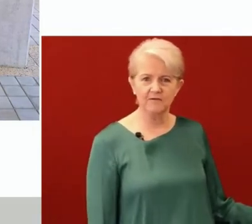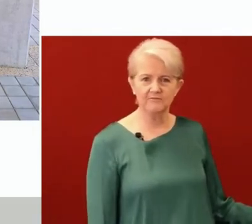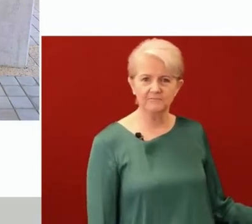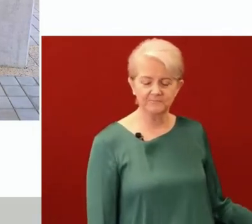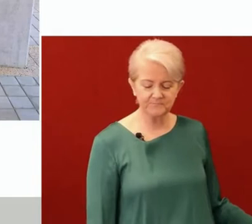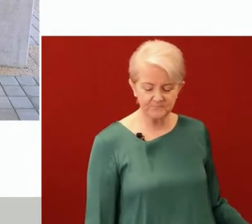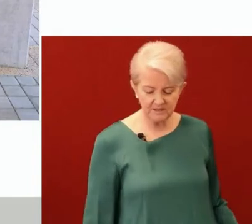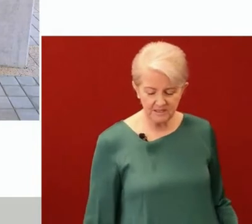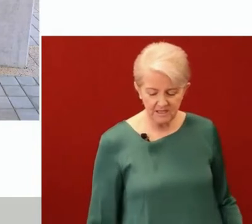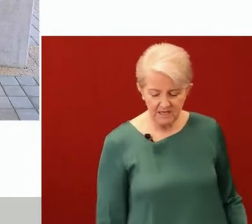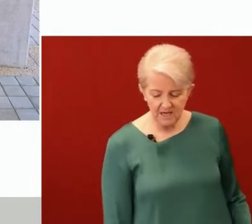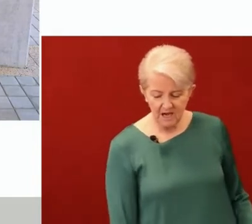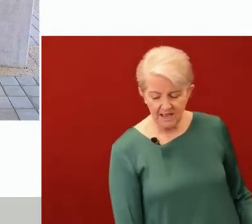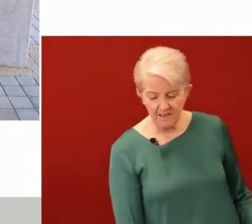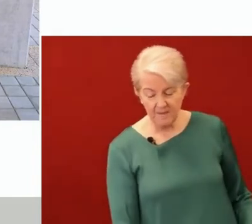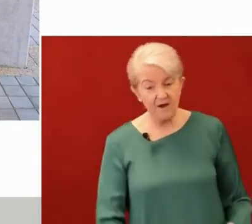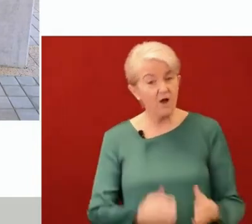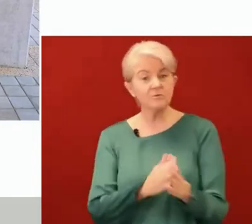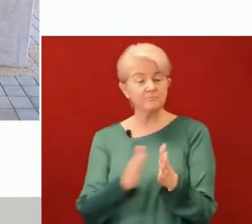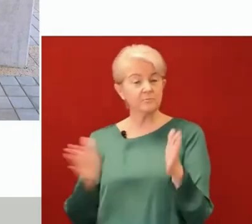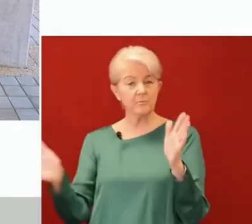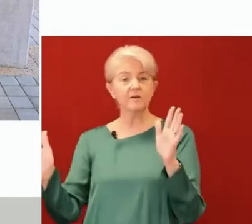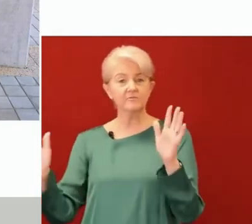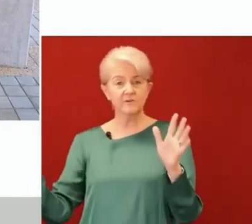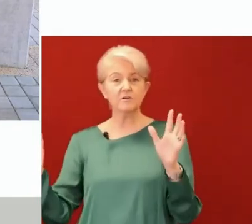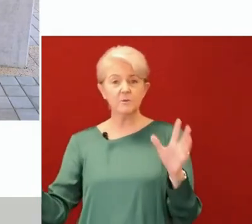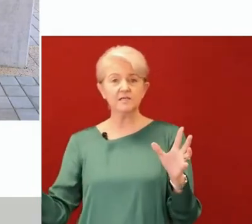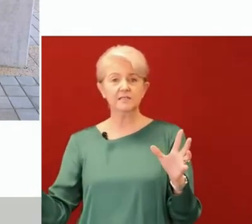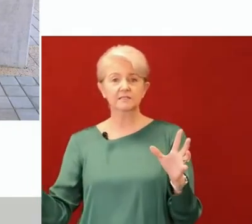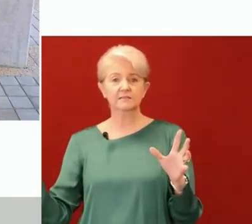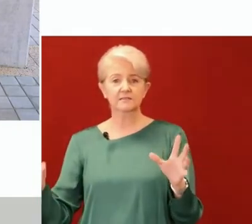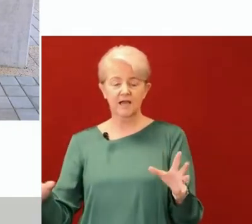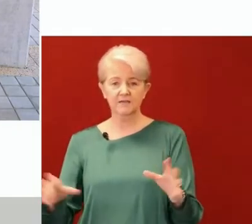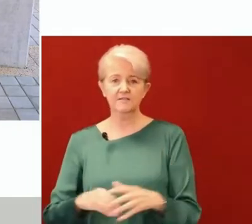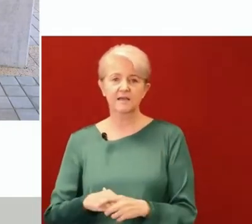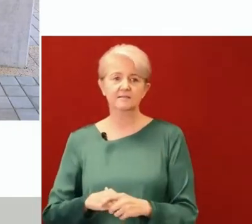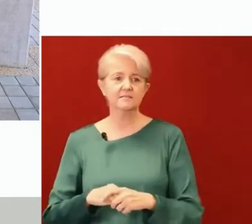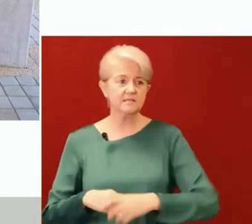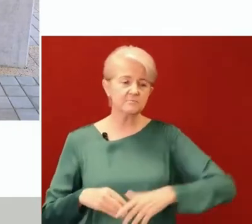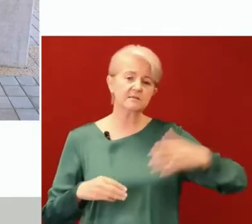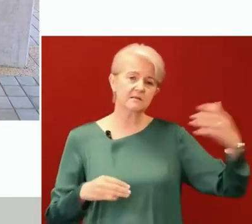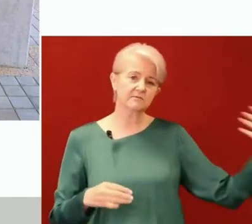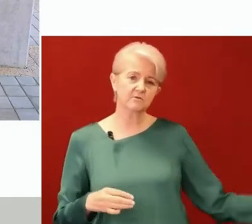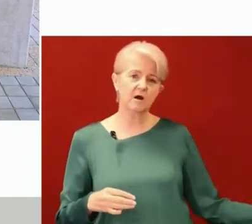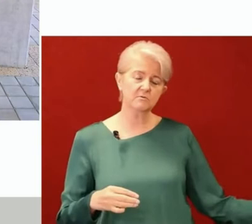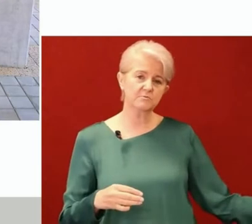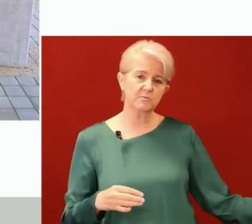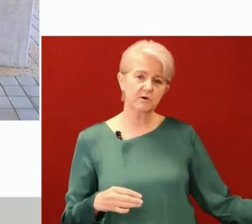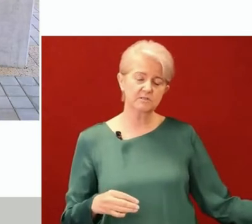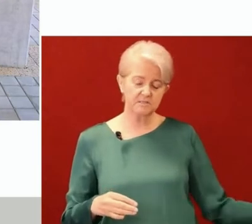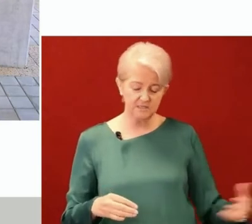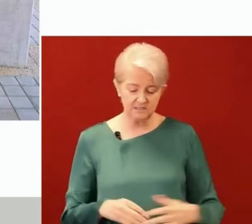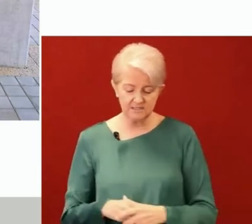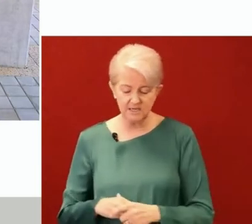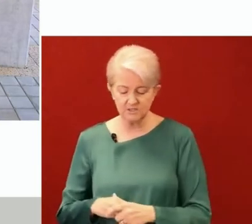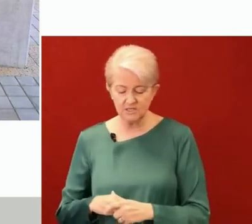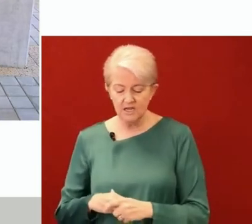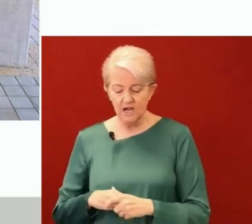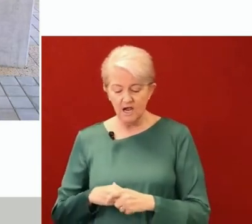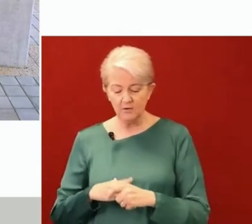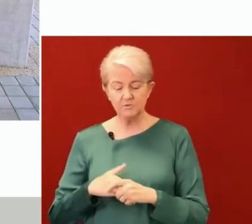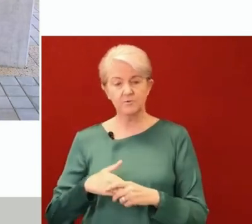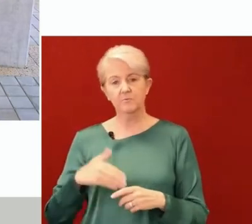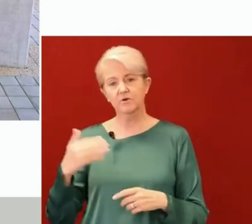Mark's wife. And I was promoted very quickly after that. 6 months after I was promoted to senior